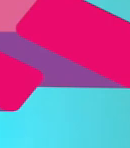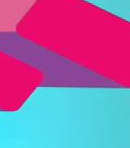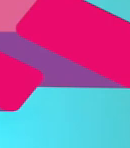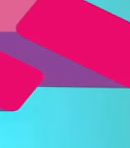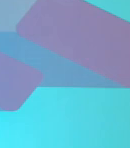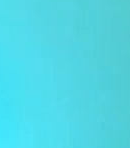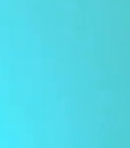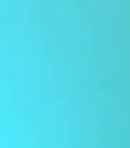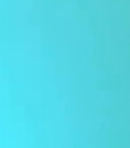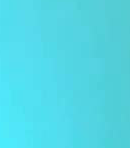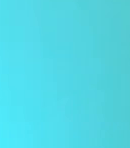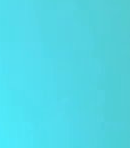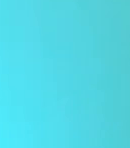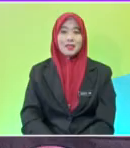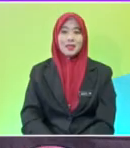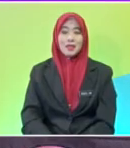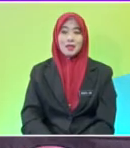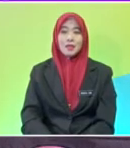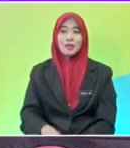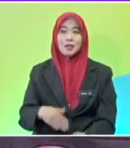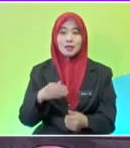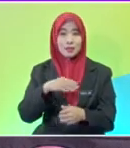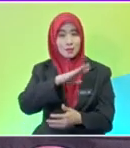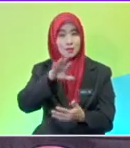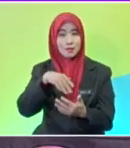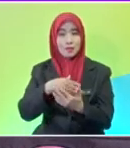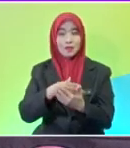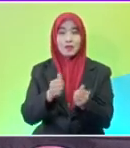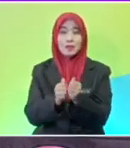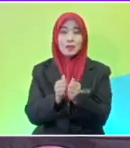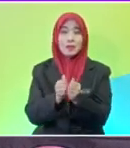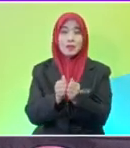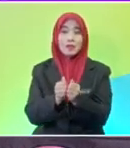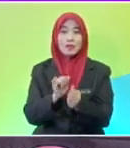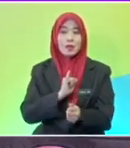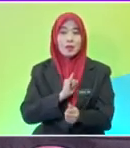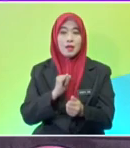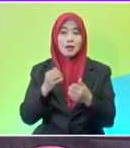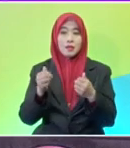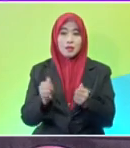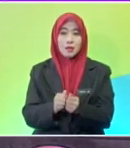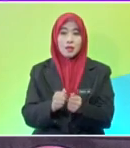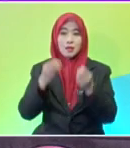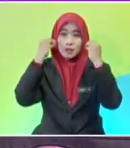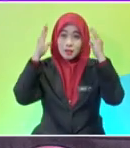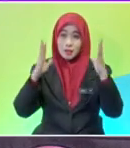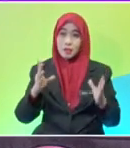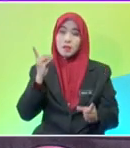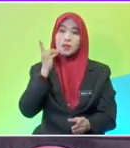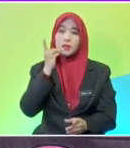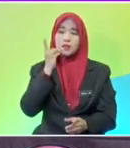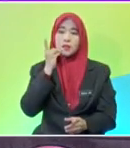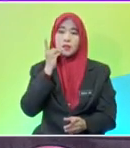doing? Great. Okay, it's good to have you here. And with us here also is our teacher who will be teaching us the title